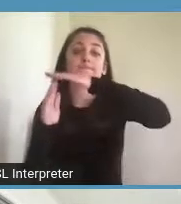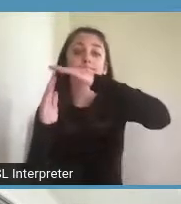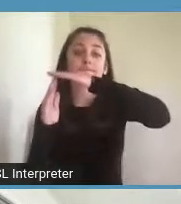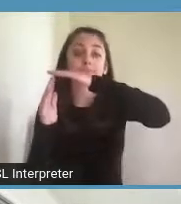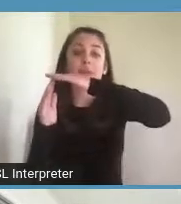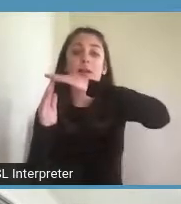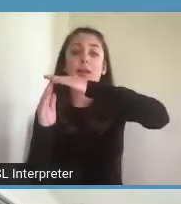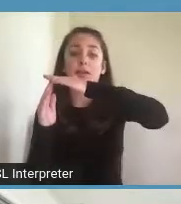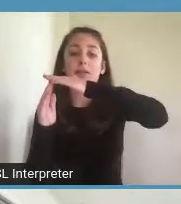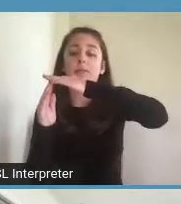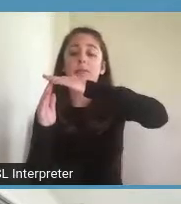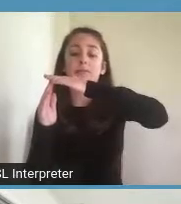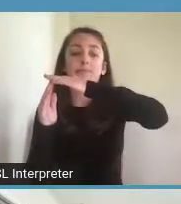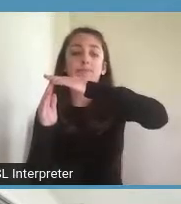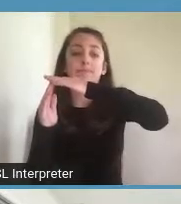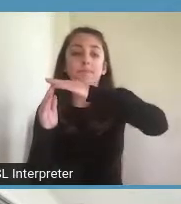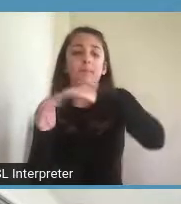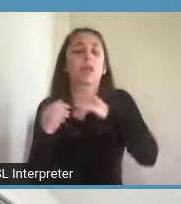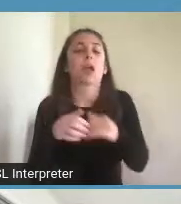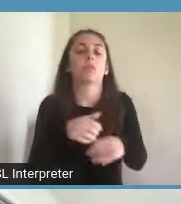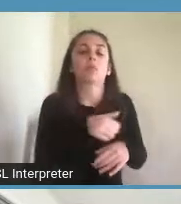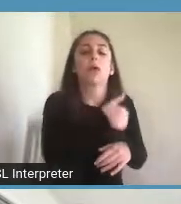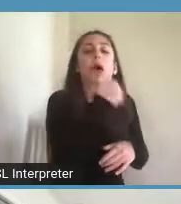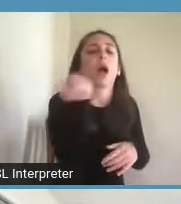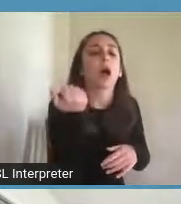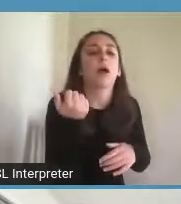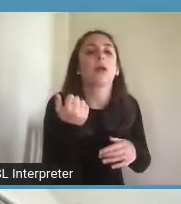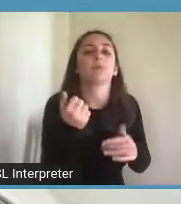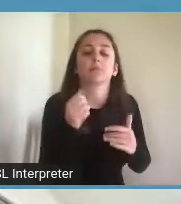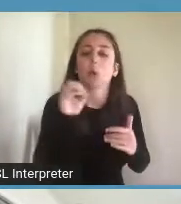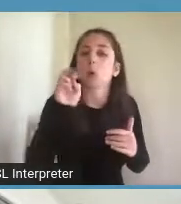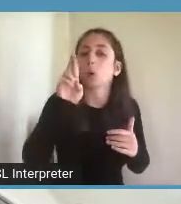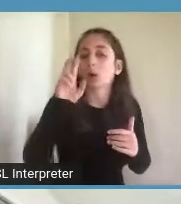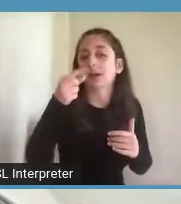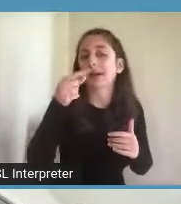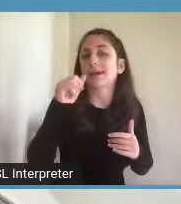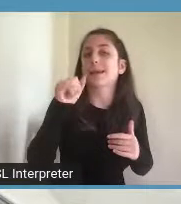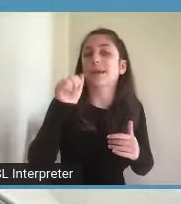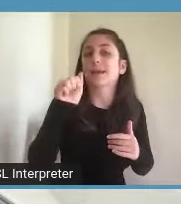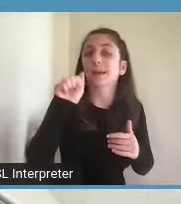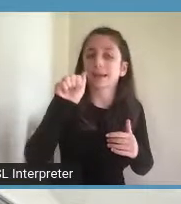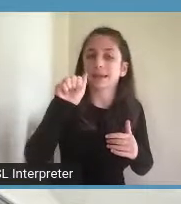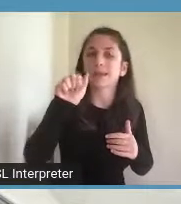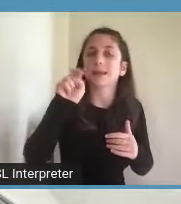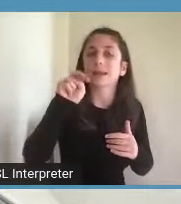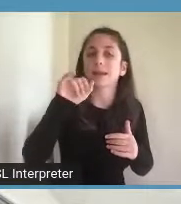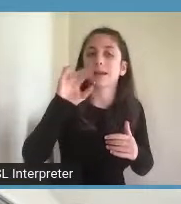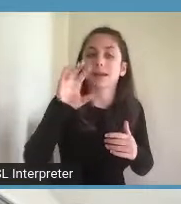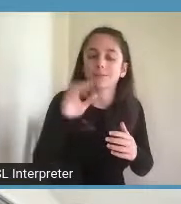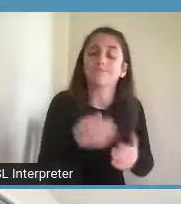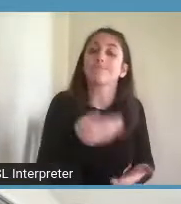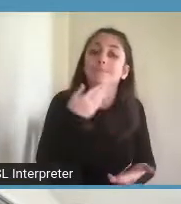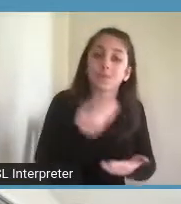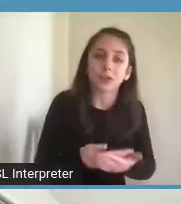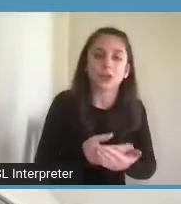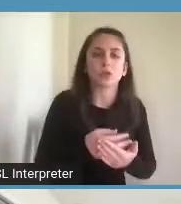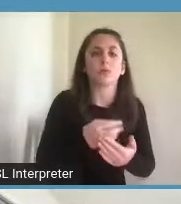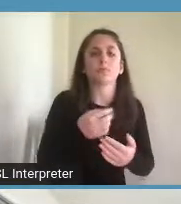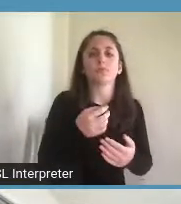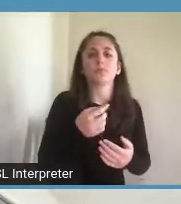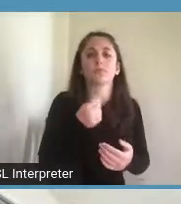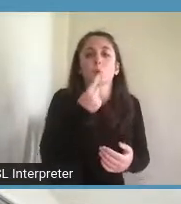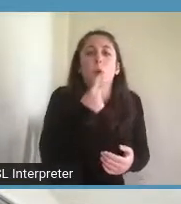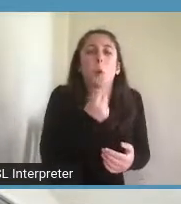search. Everything else is organic search. So that's fairly high for us as well. That red slice, a much smaller section,